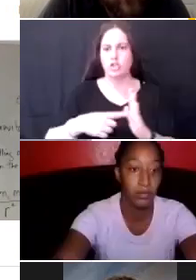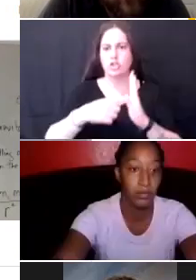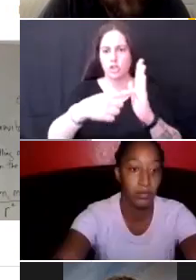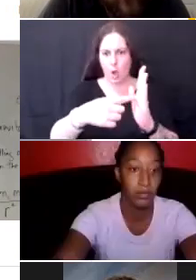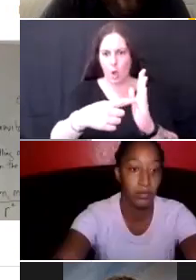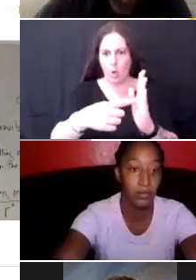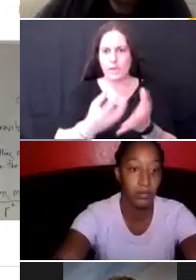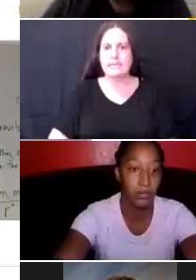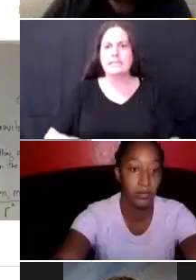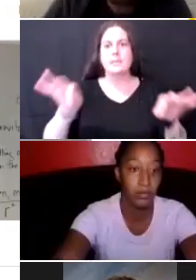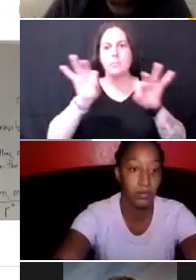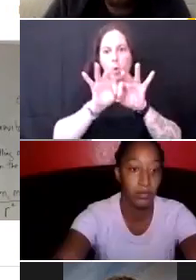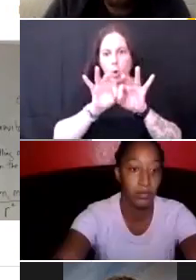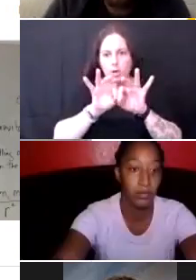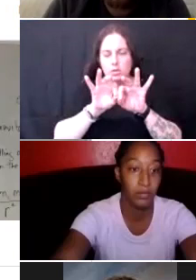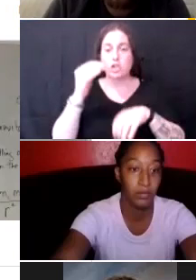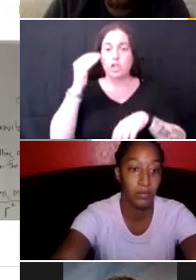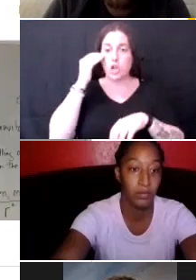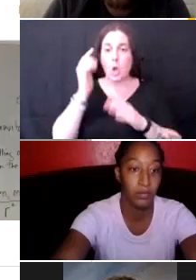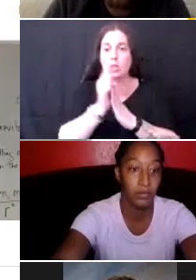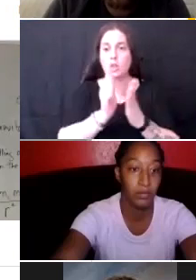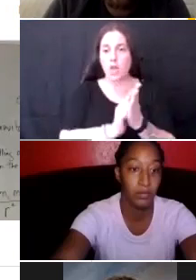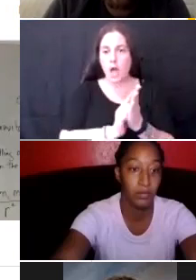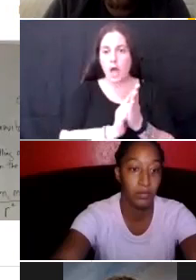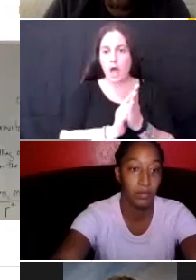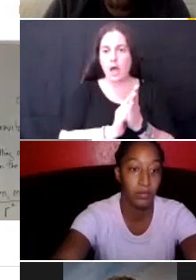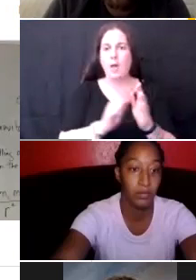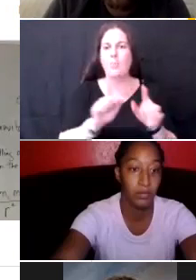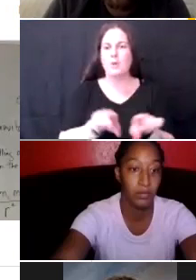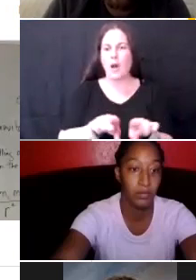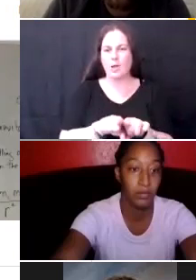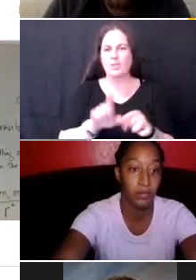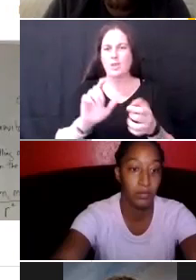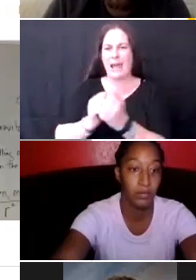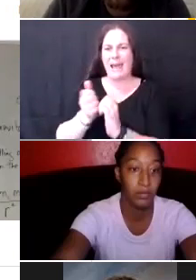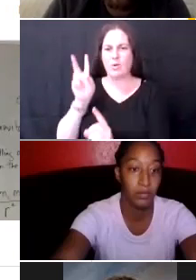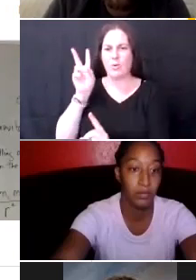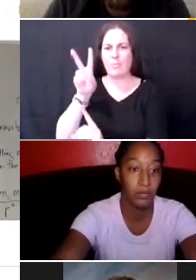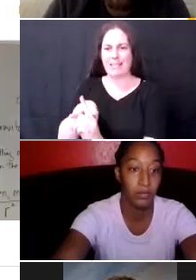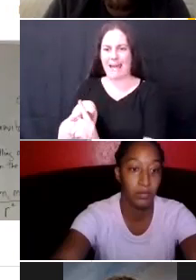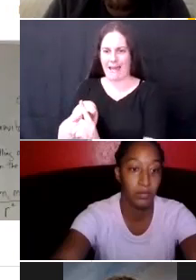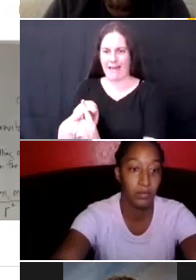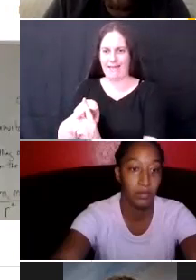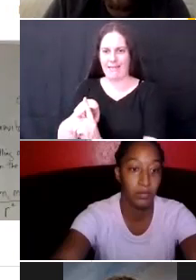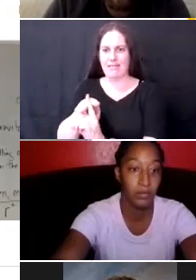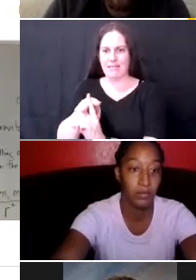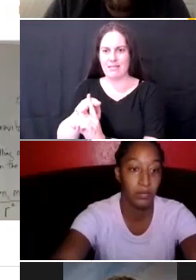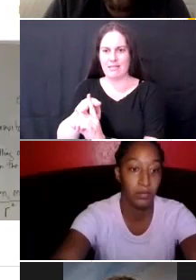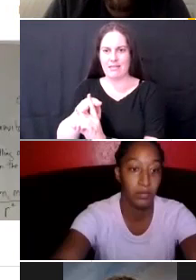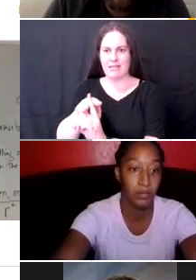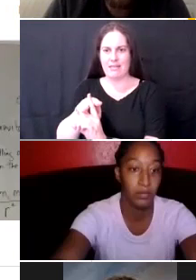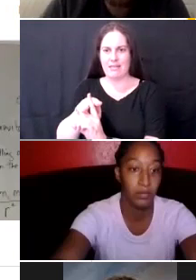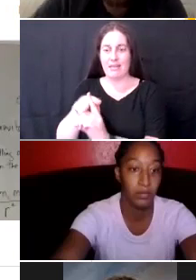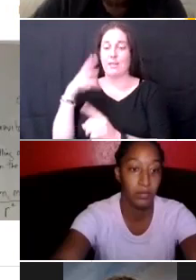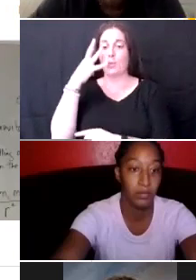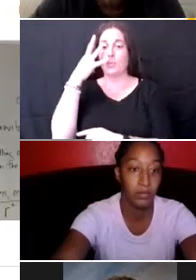important not only to know the law, but to know how to apply it. That's the beauty of it, is in what we can use